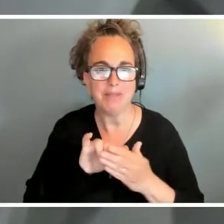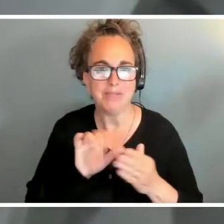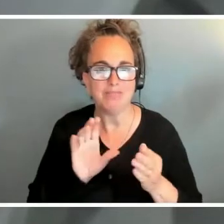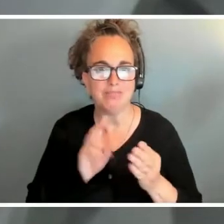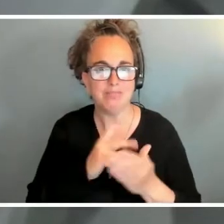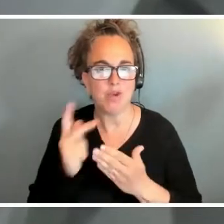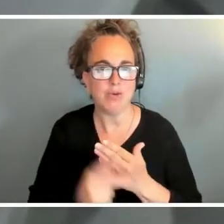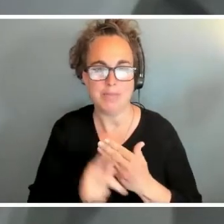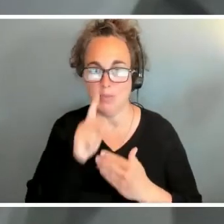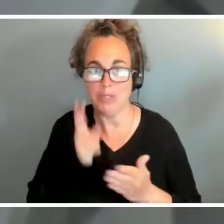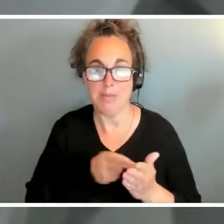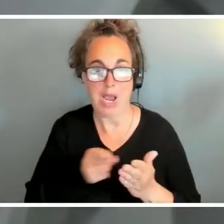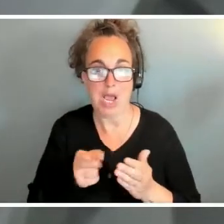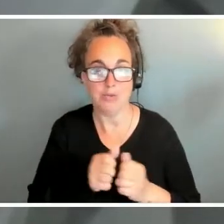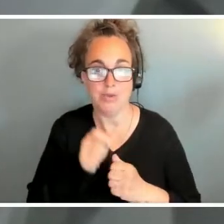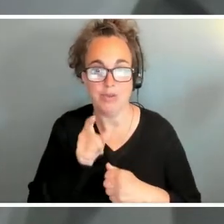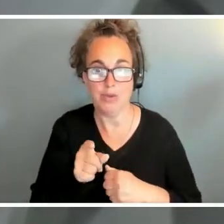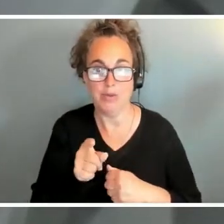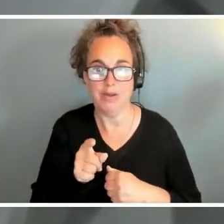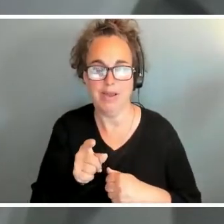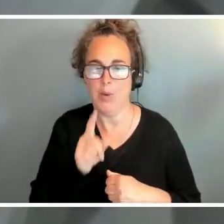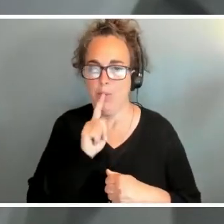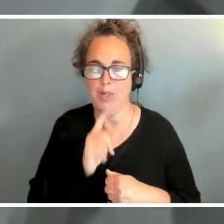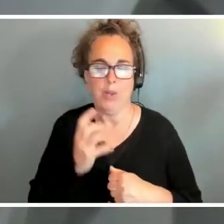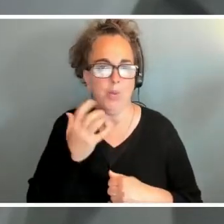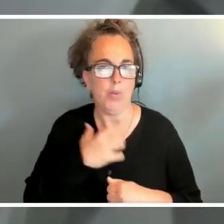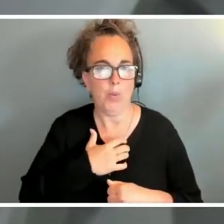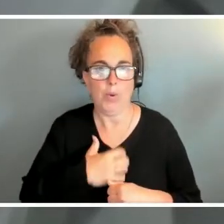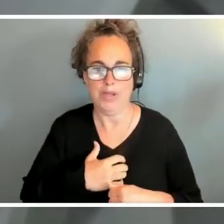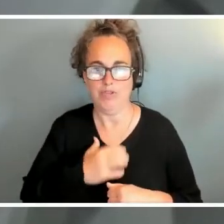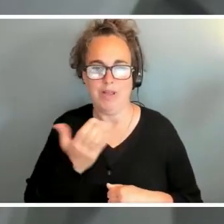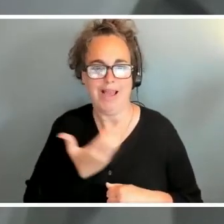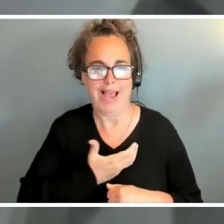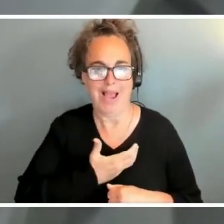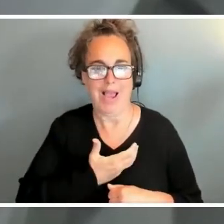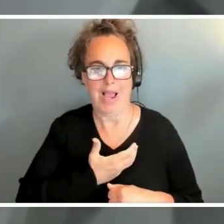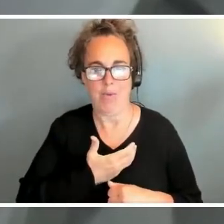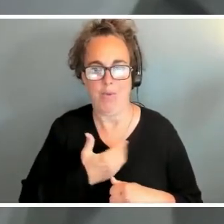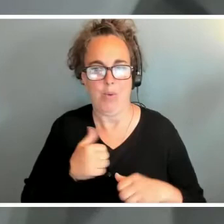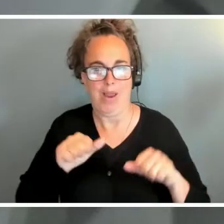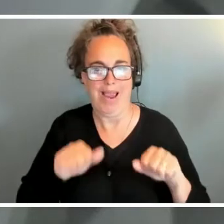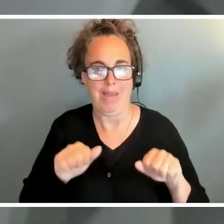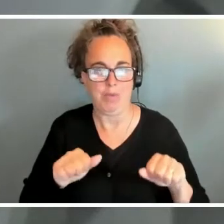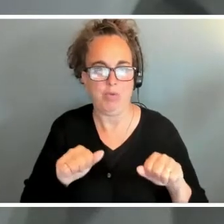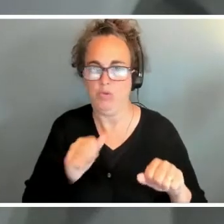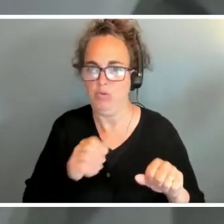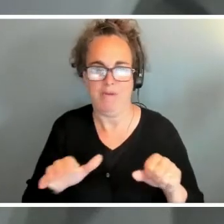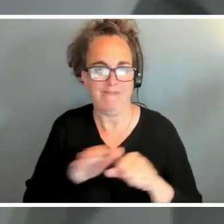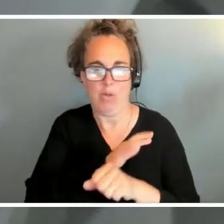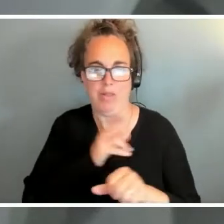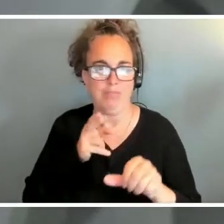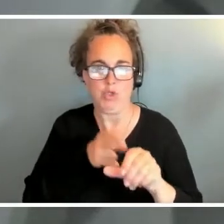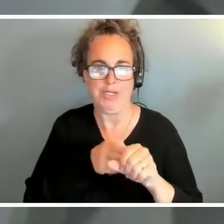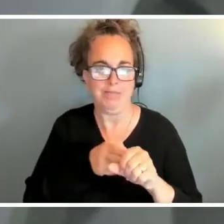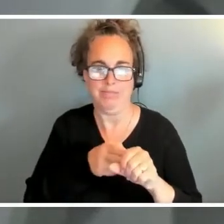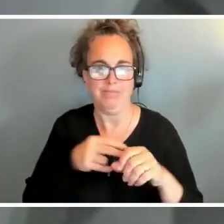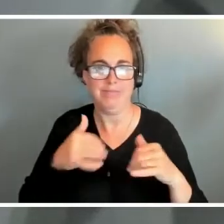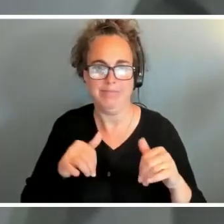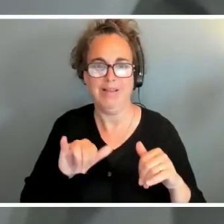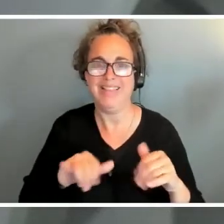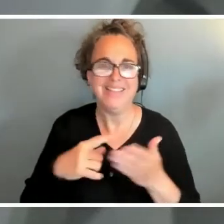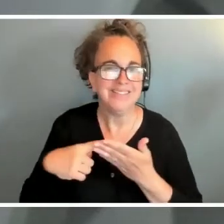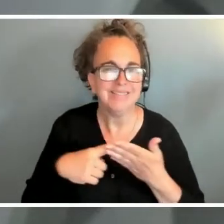to be very honest with you, I so wish that I were able to participate fully. The richness of the